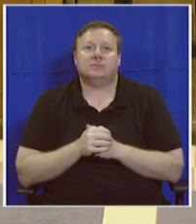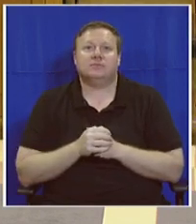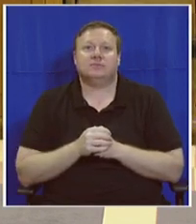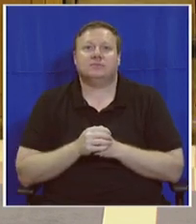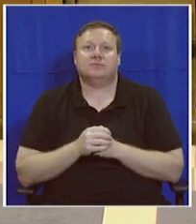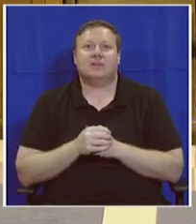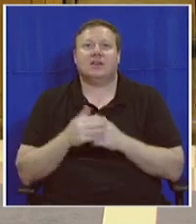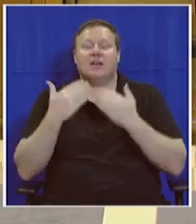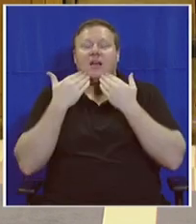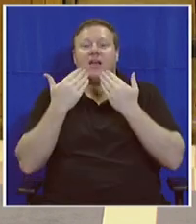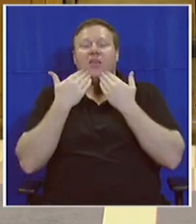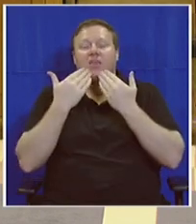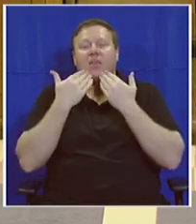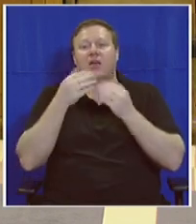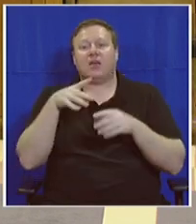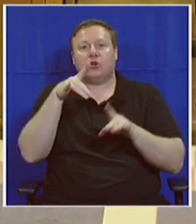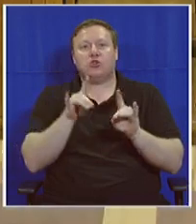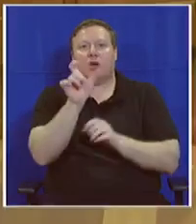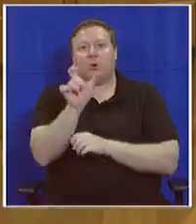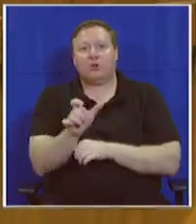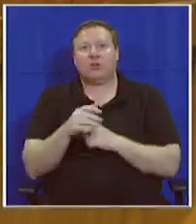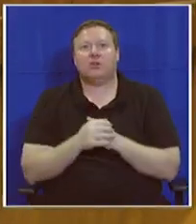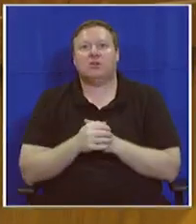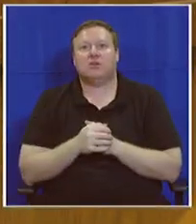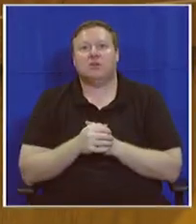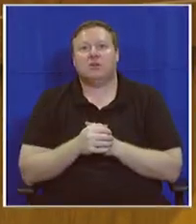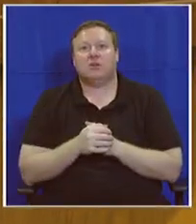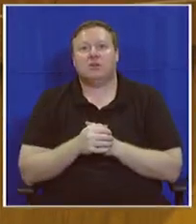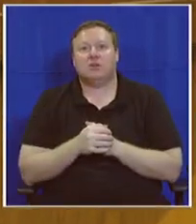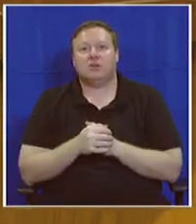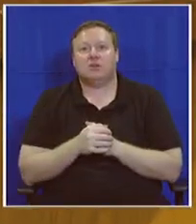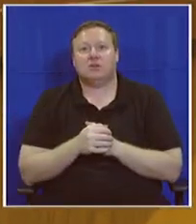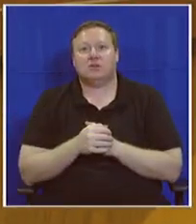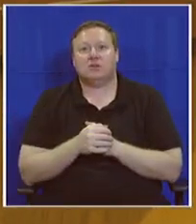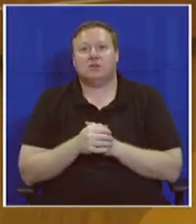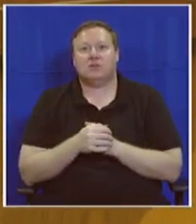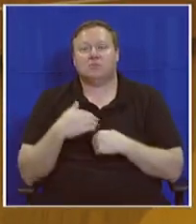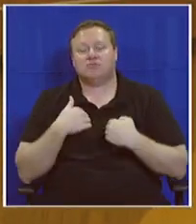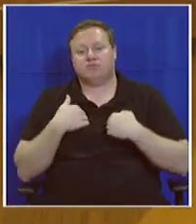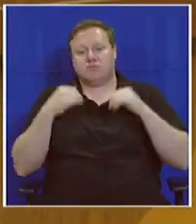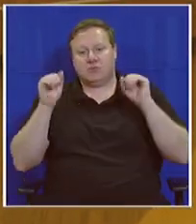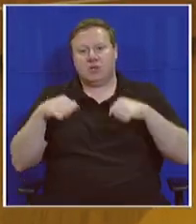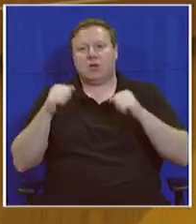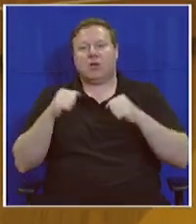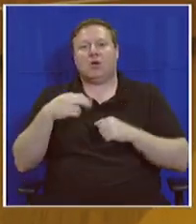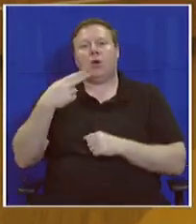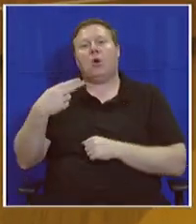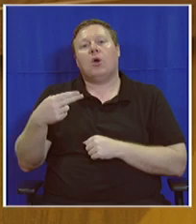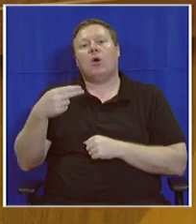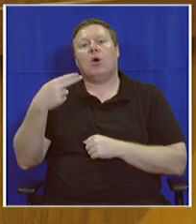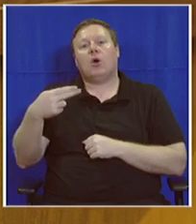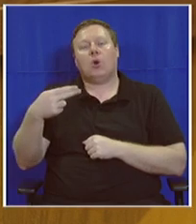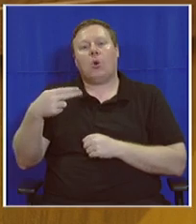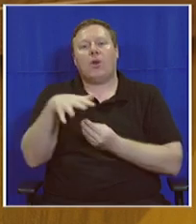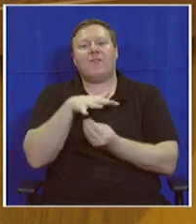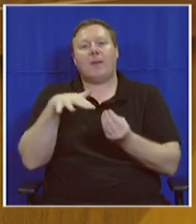Thank you, Chairperson. Allow me to acknowledge the presence of the Hlongwa family who